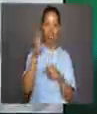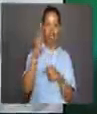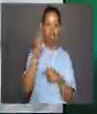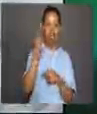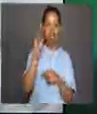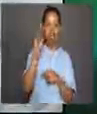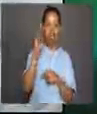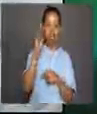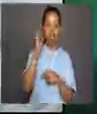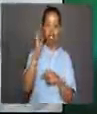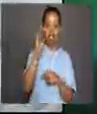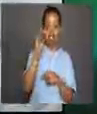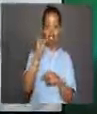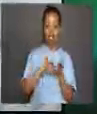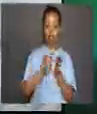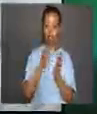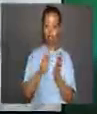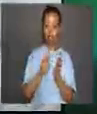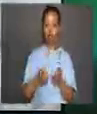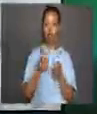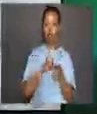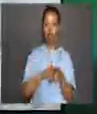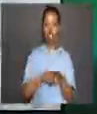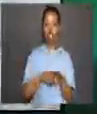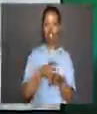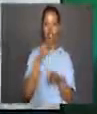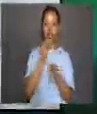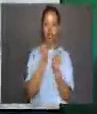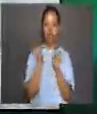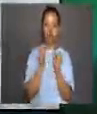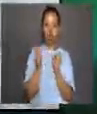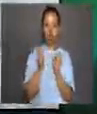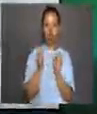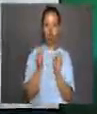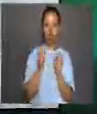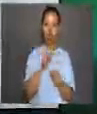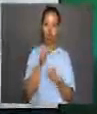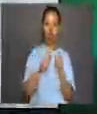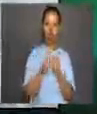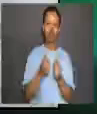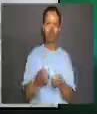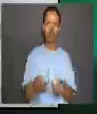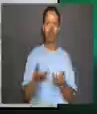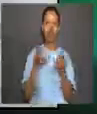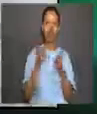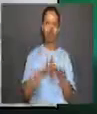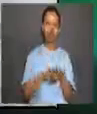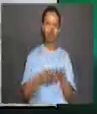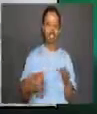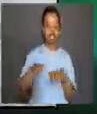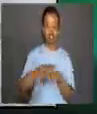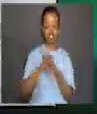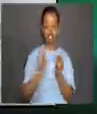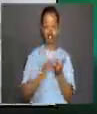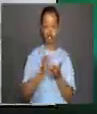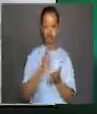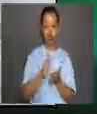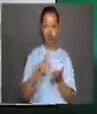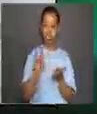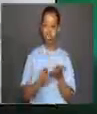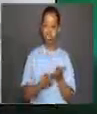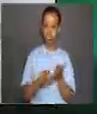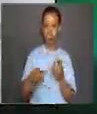land is typically covered in snow for most of the year. The alpine